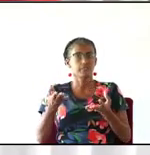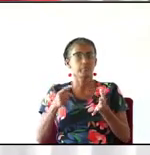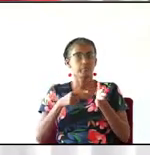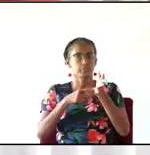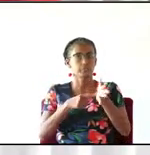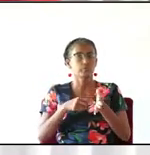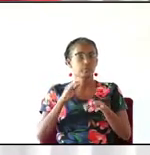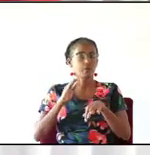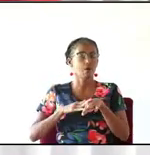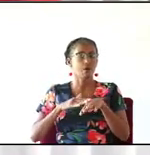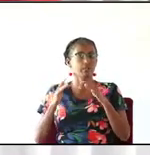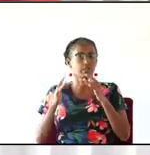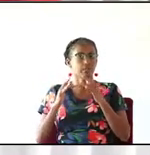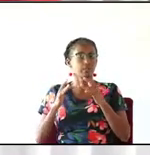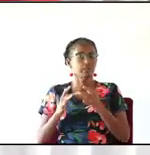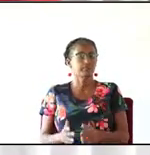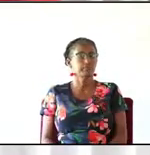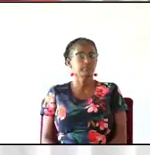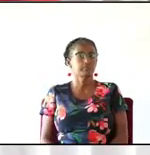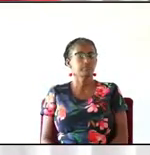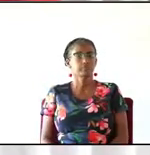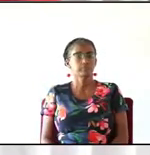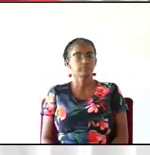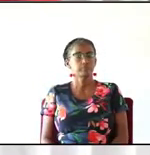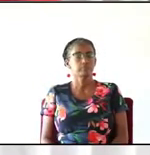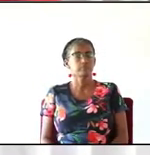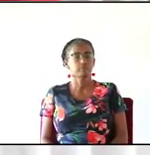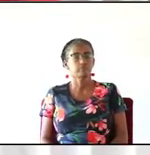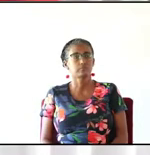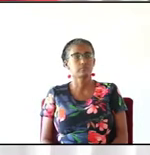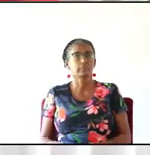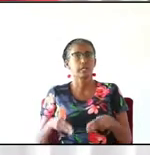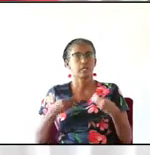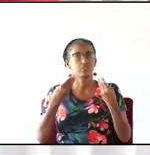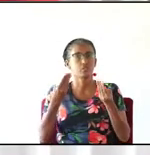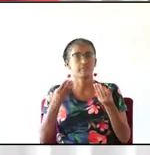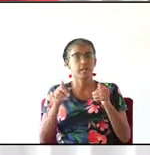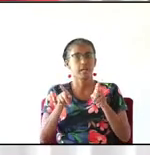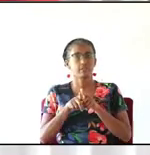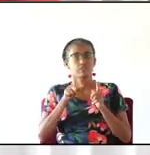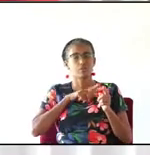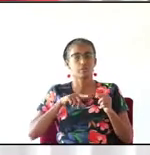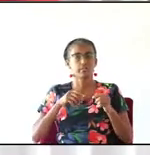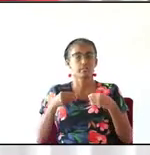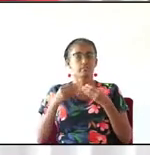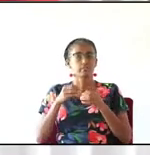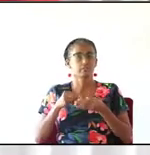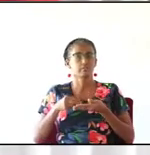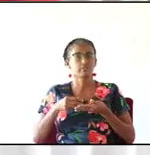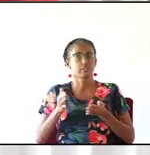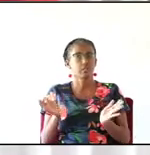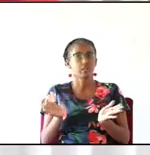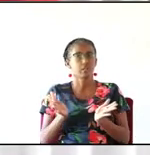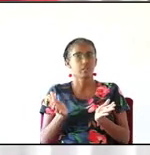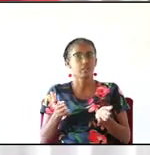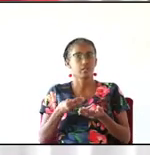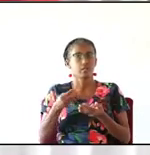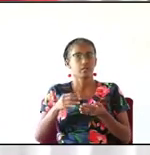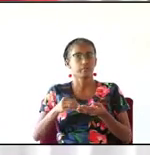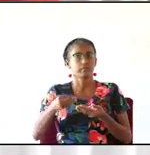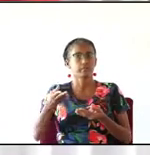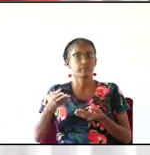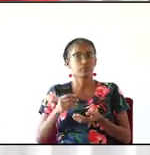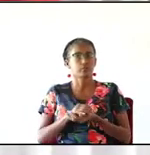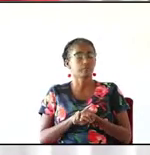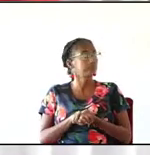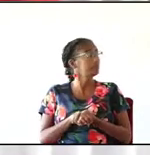overseas, to be able to share and to give as the Lord has prospered you. And so at this time, we invite our Sister